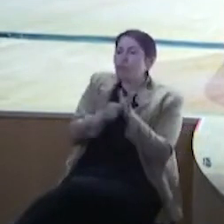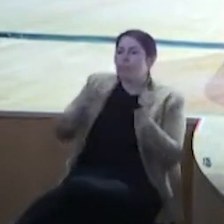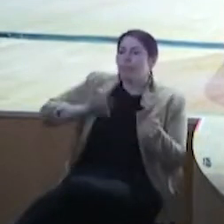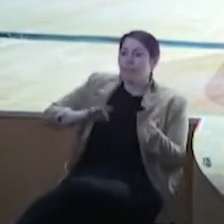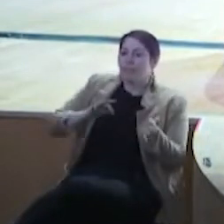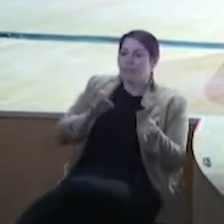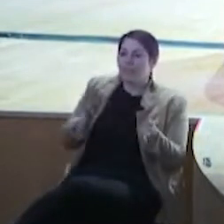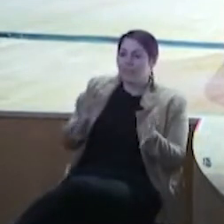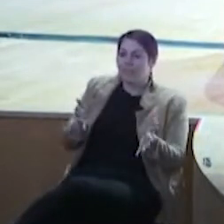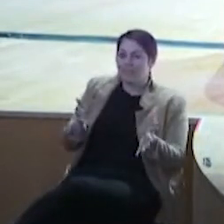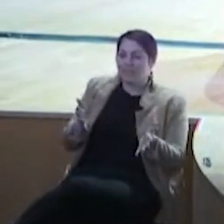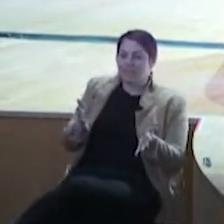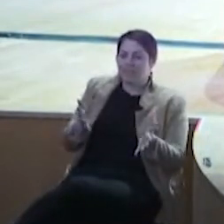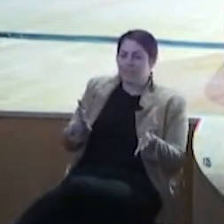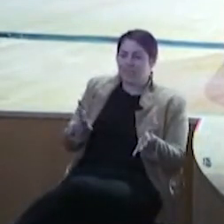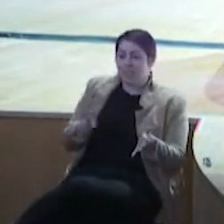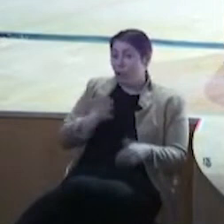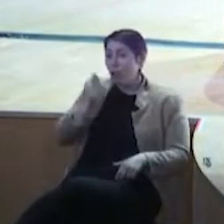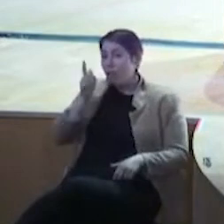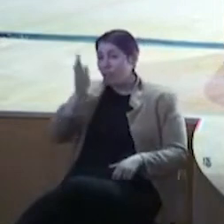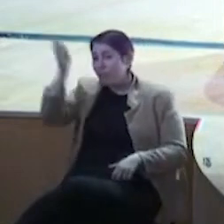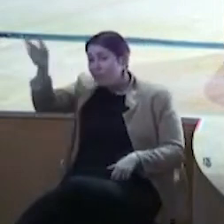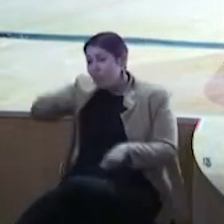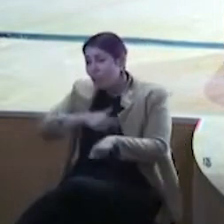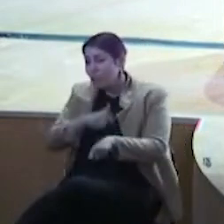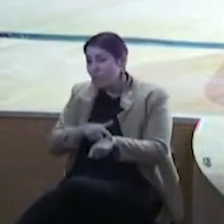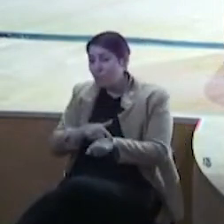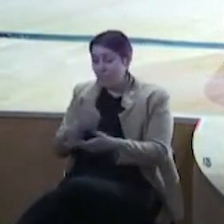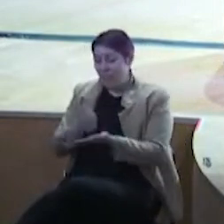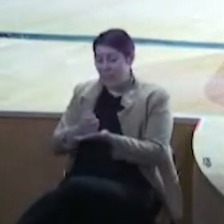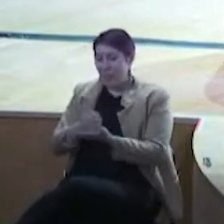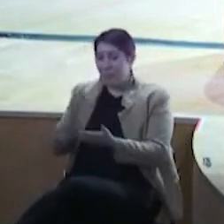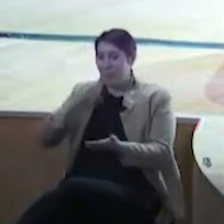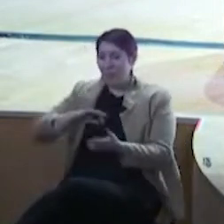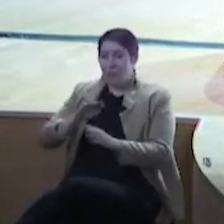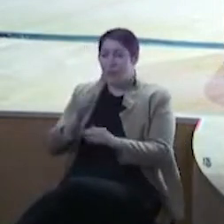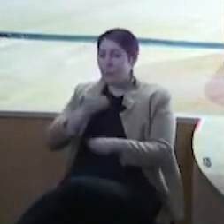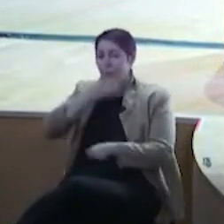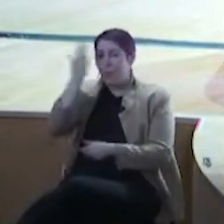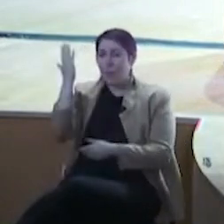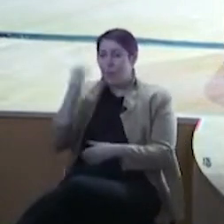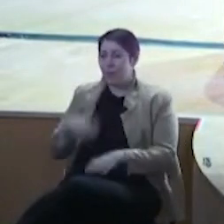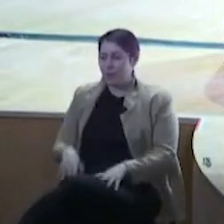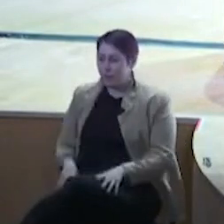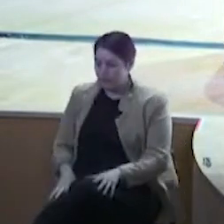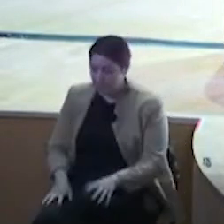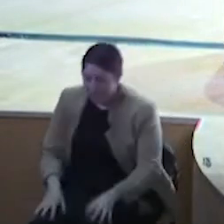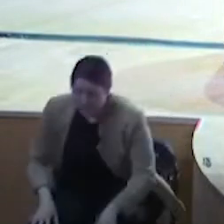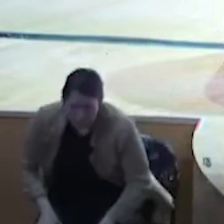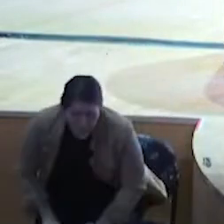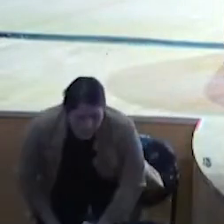purpose, in the long term the economic benefit will be negative.